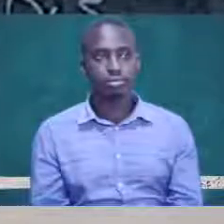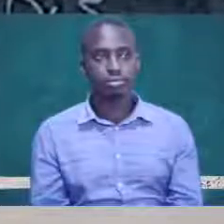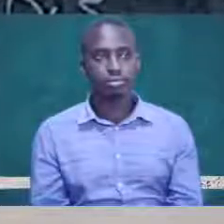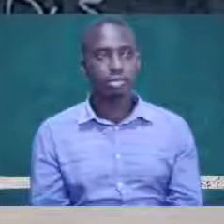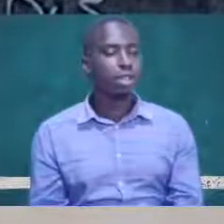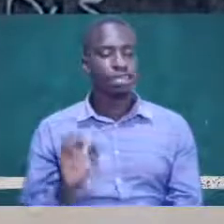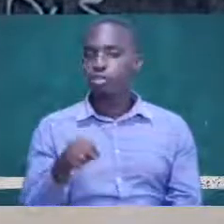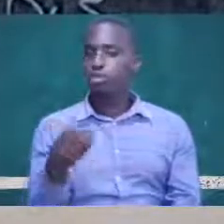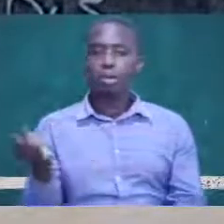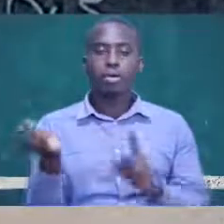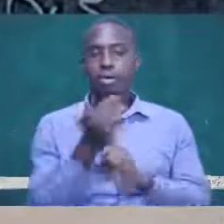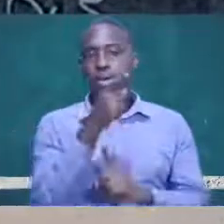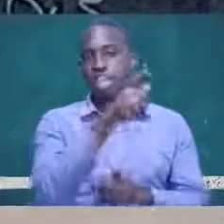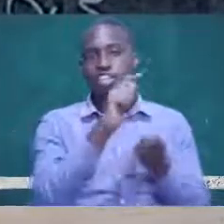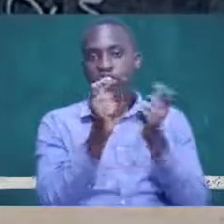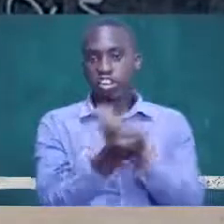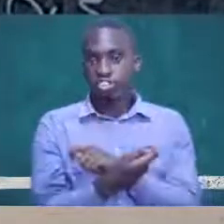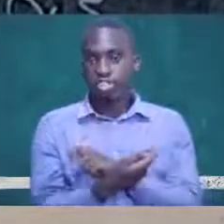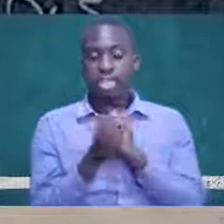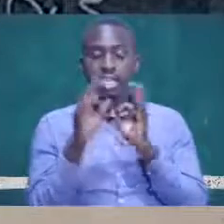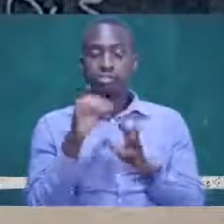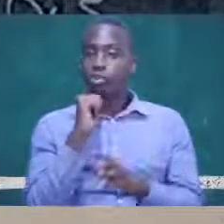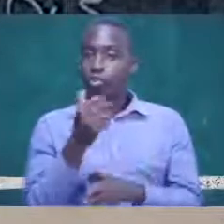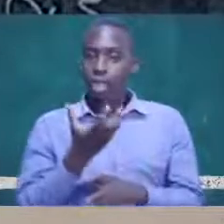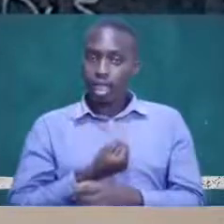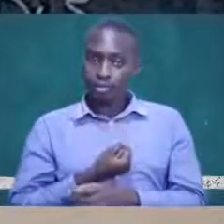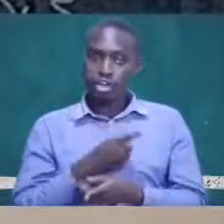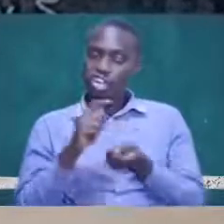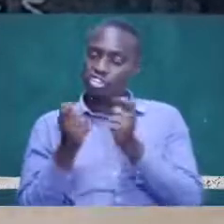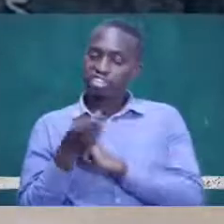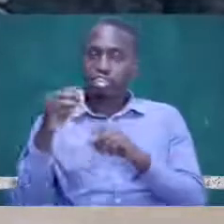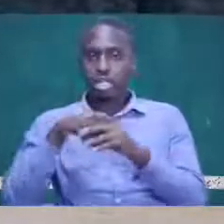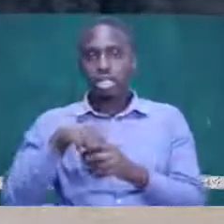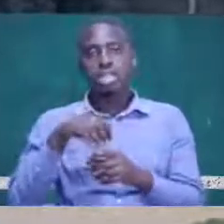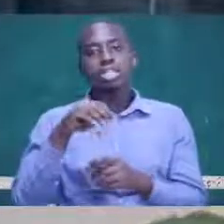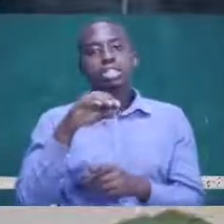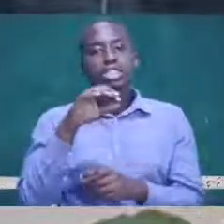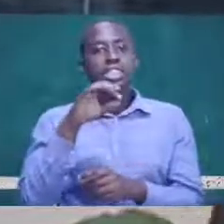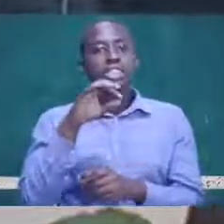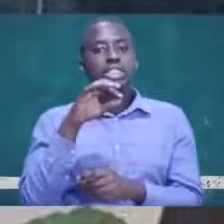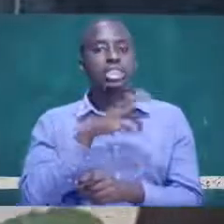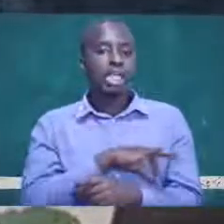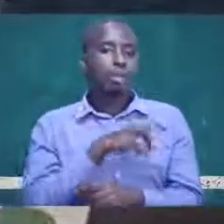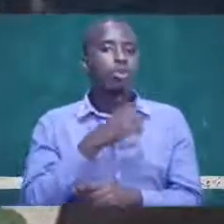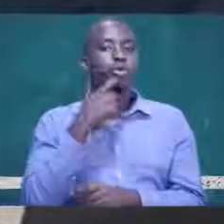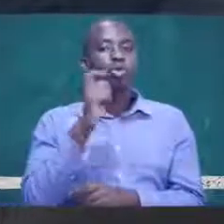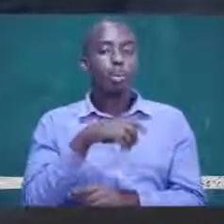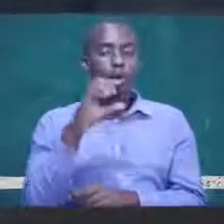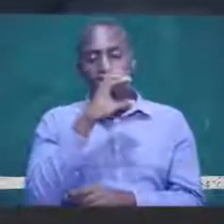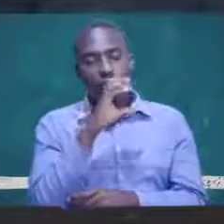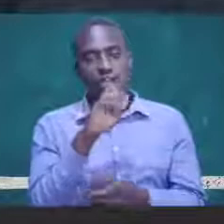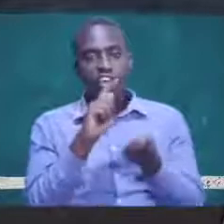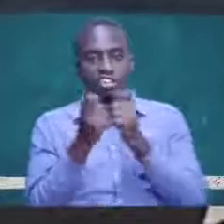we cannot get a change in expenditure if we don't have a change in income. We must look for a change in